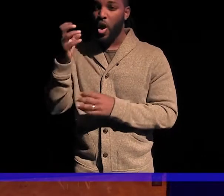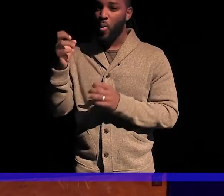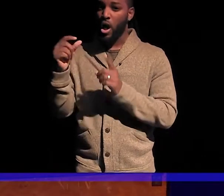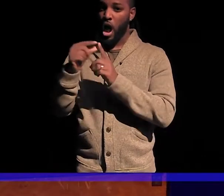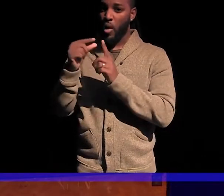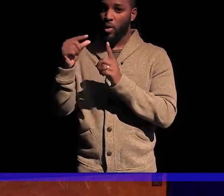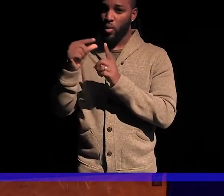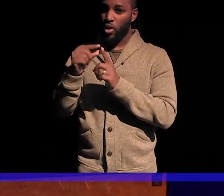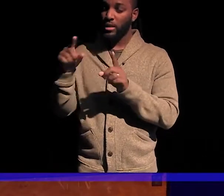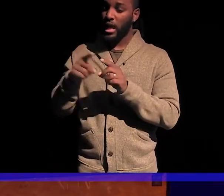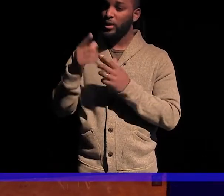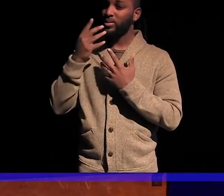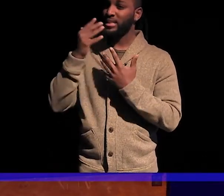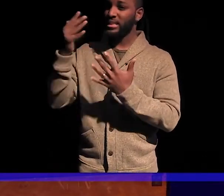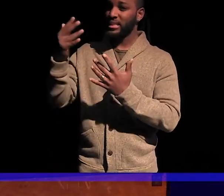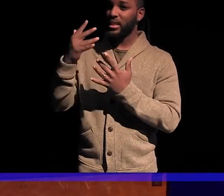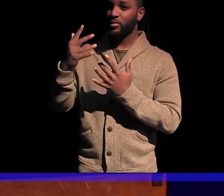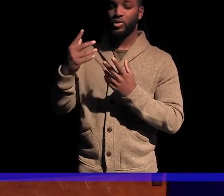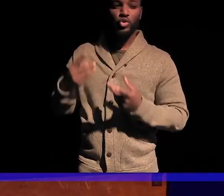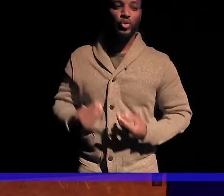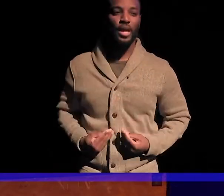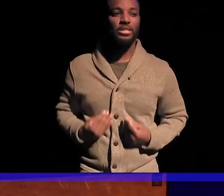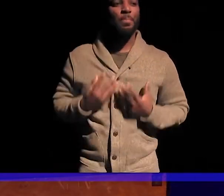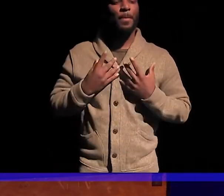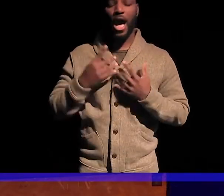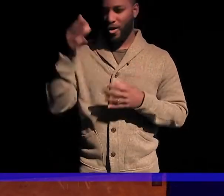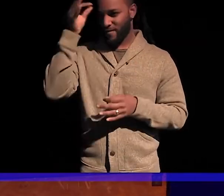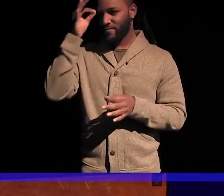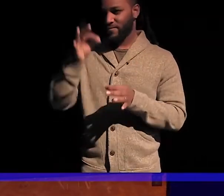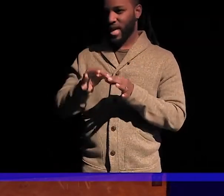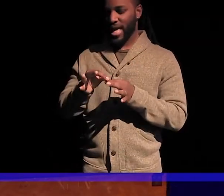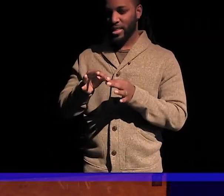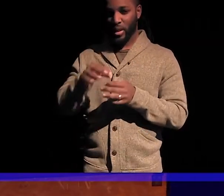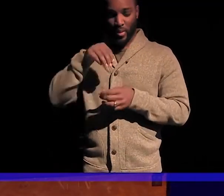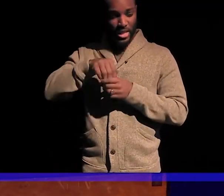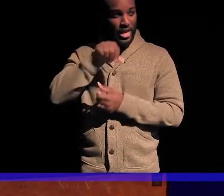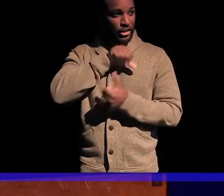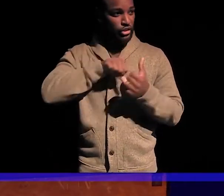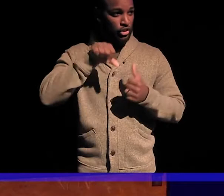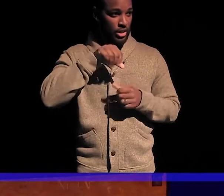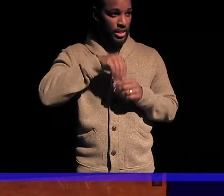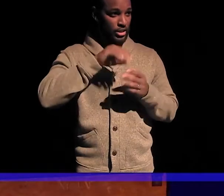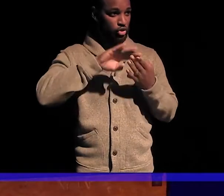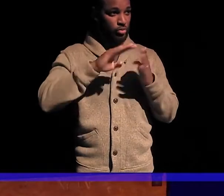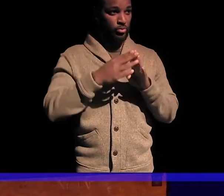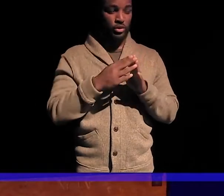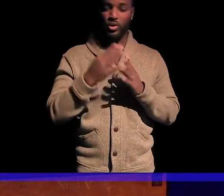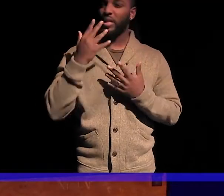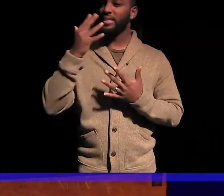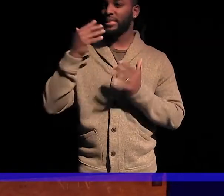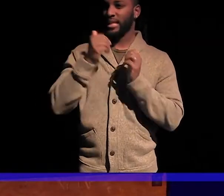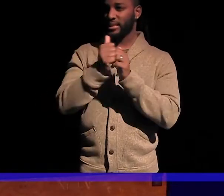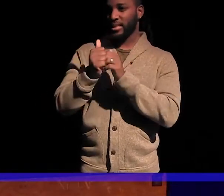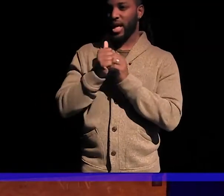words as we sing them to inspire faith within one another and within this community. So let's sing this together.